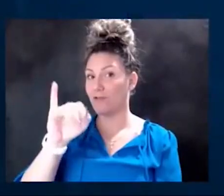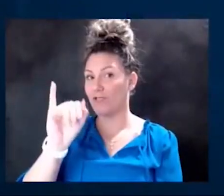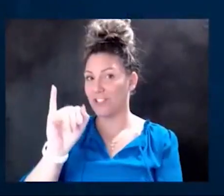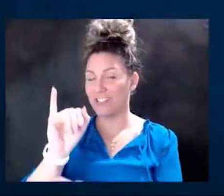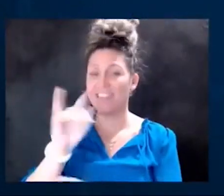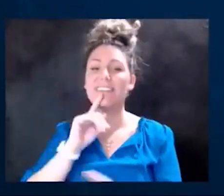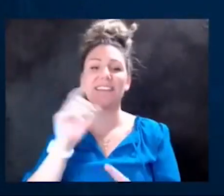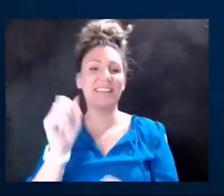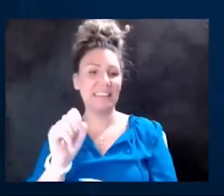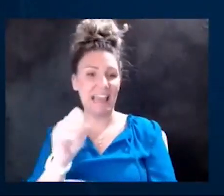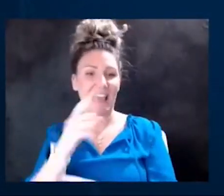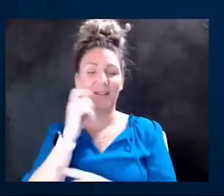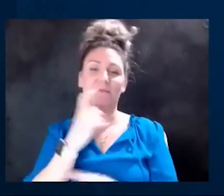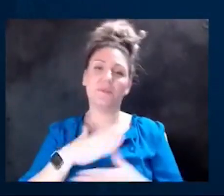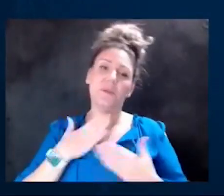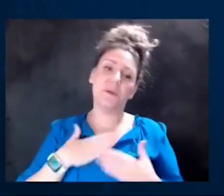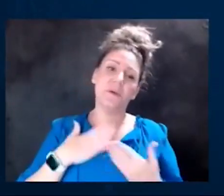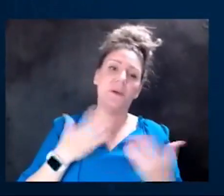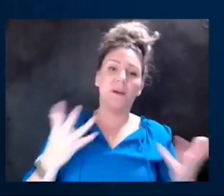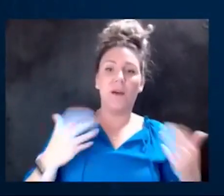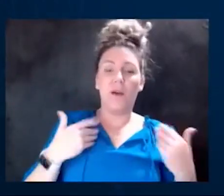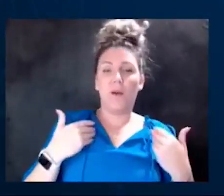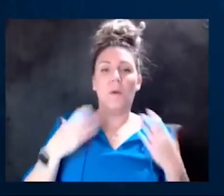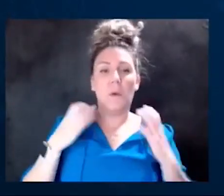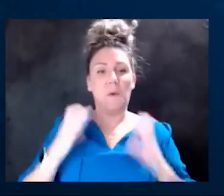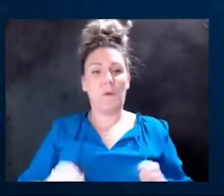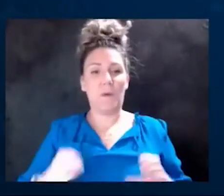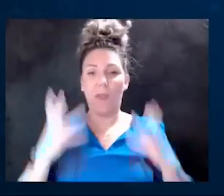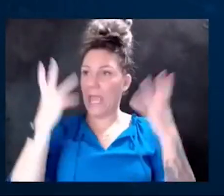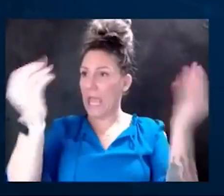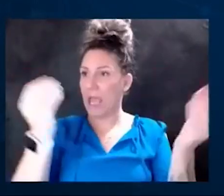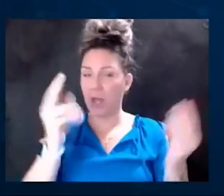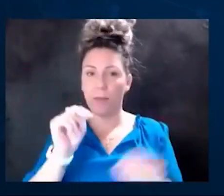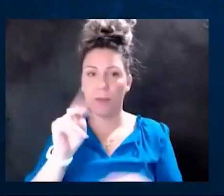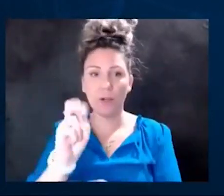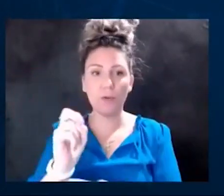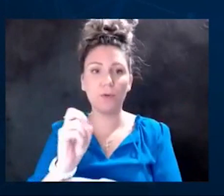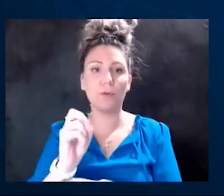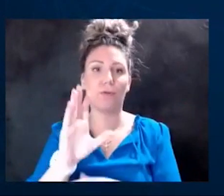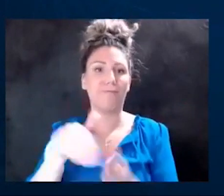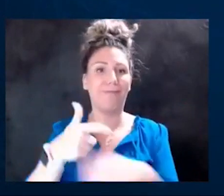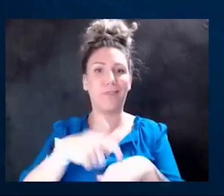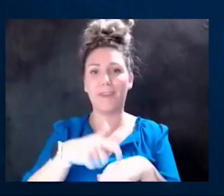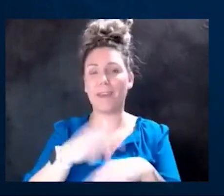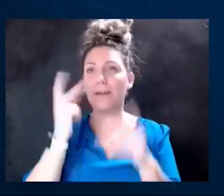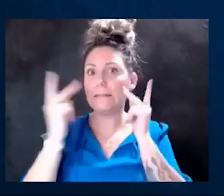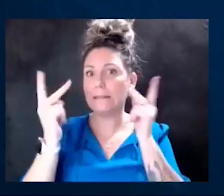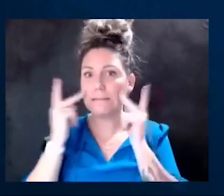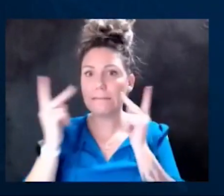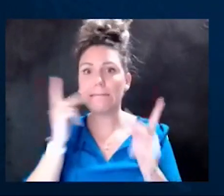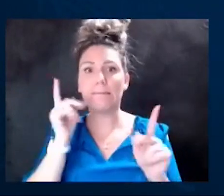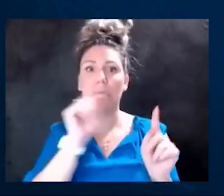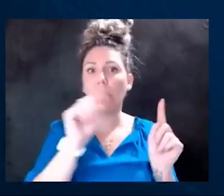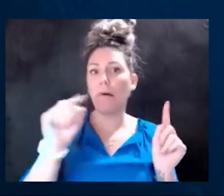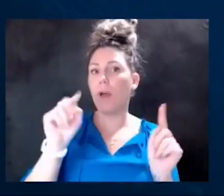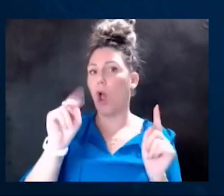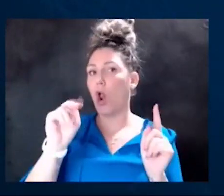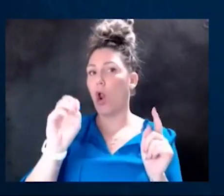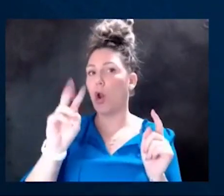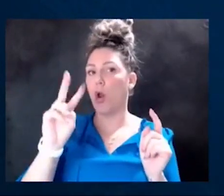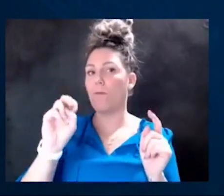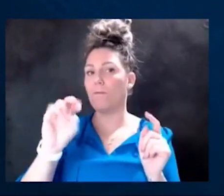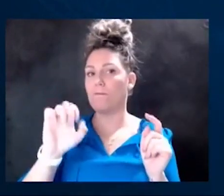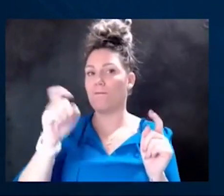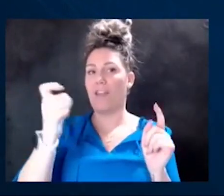going to say, it's been such a joy to work for a client who is out there in the news all the time. I see stories about Novavax everywhere now, and it's just so fun